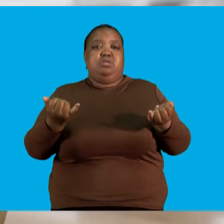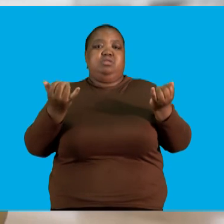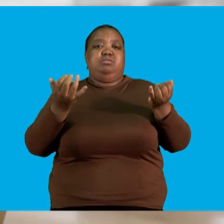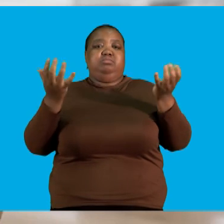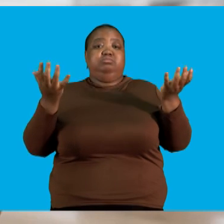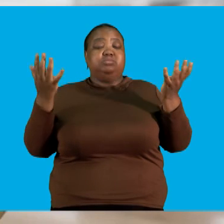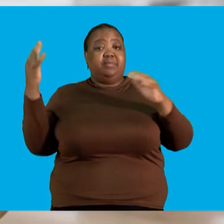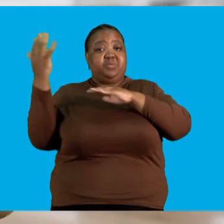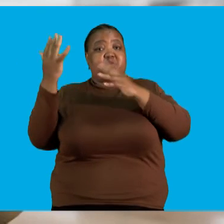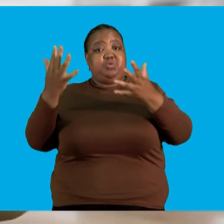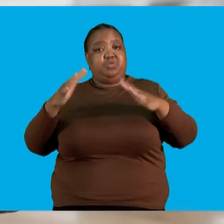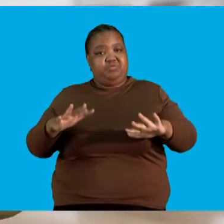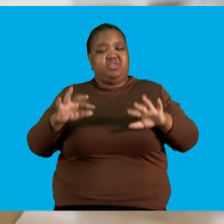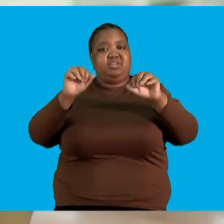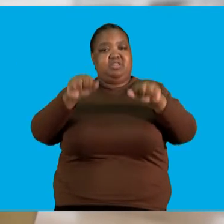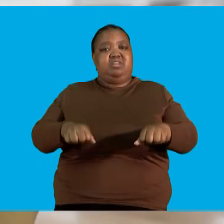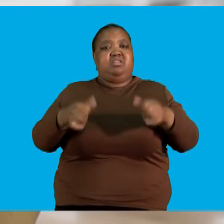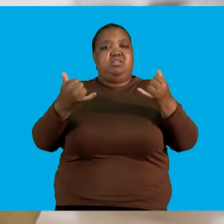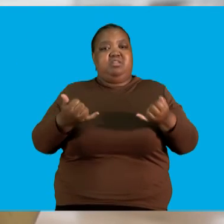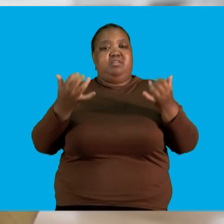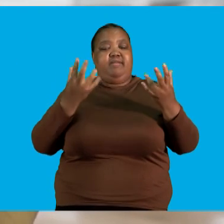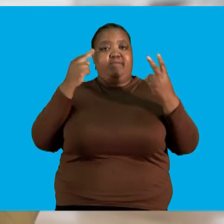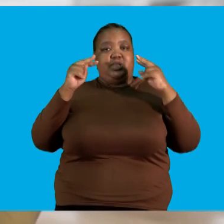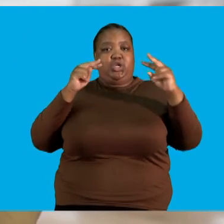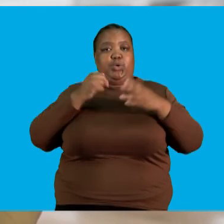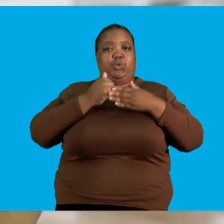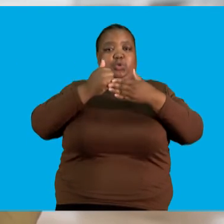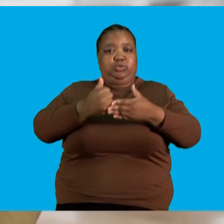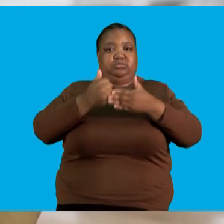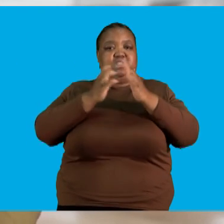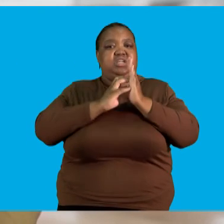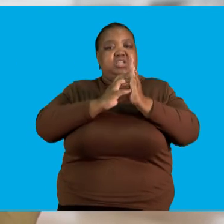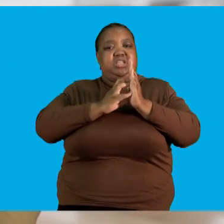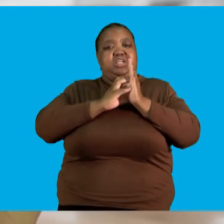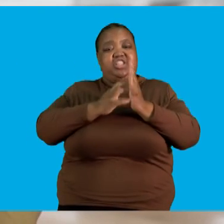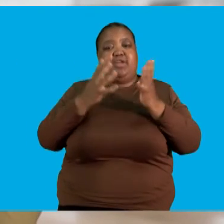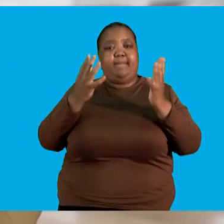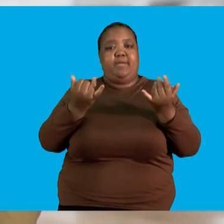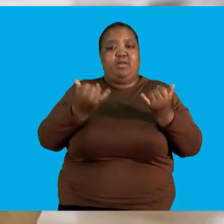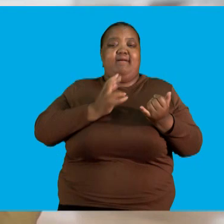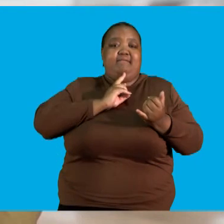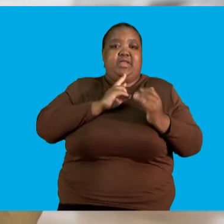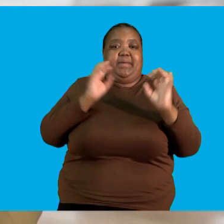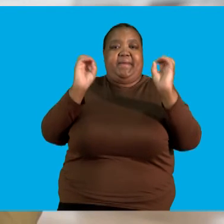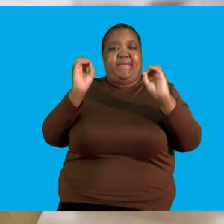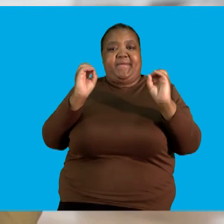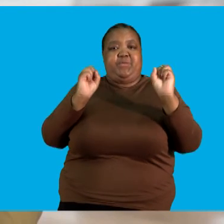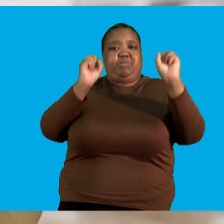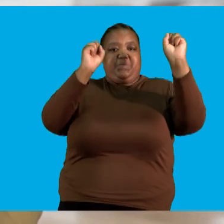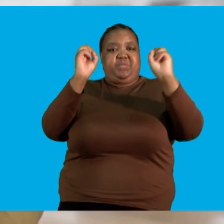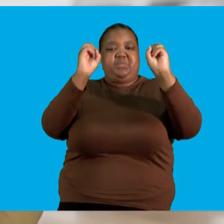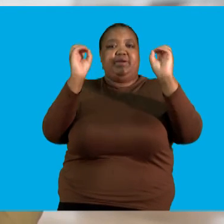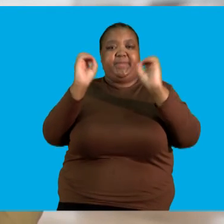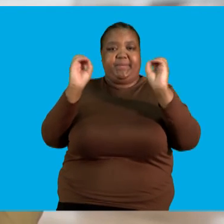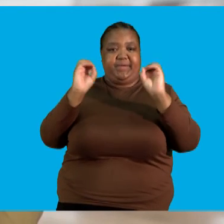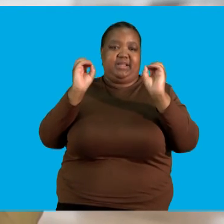the presentation. So that is our presentation over there. So with that being said, we looked into your visual aids,